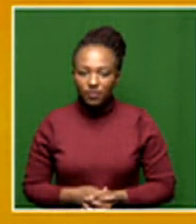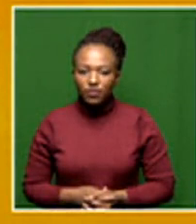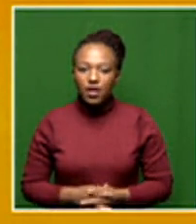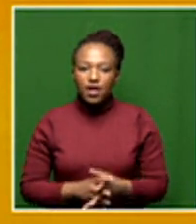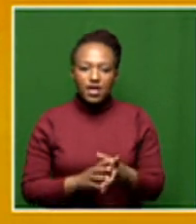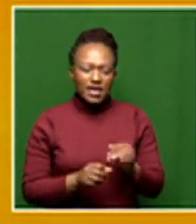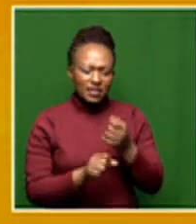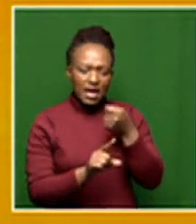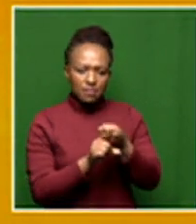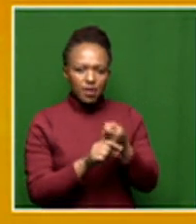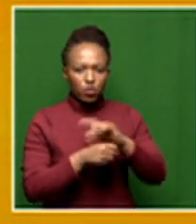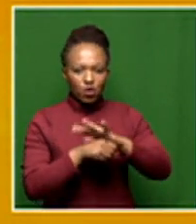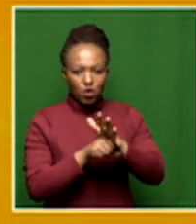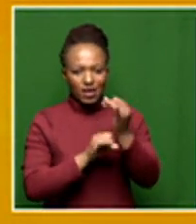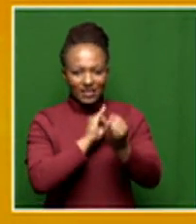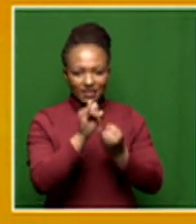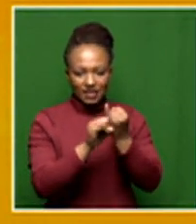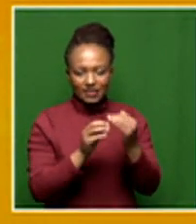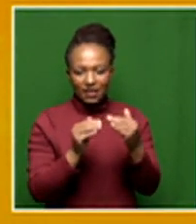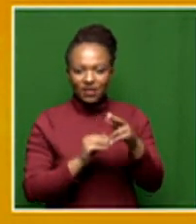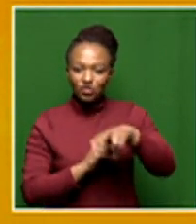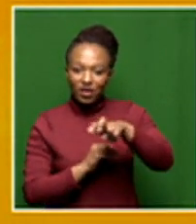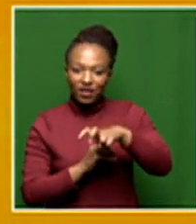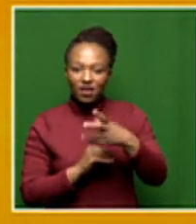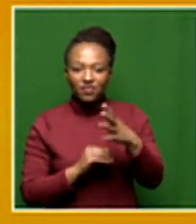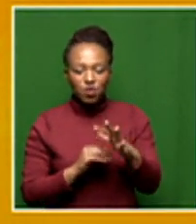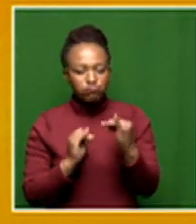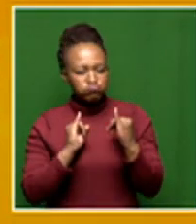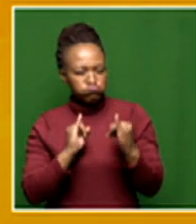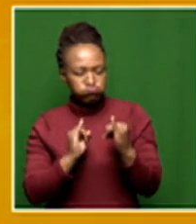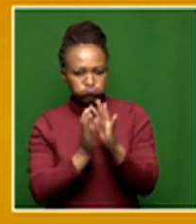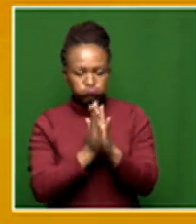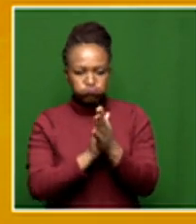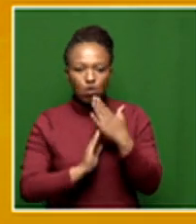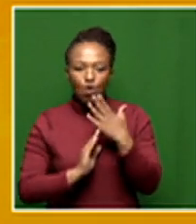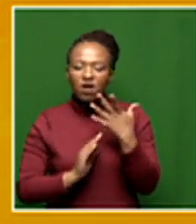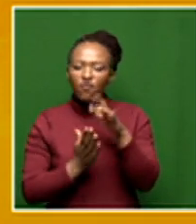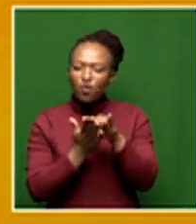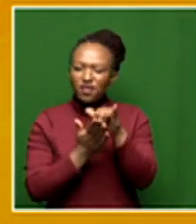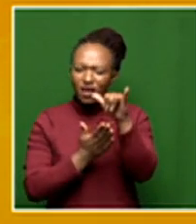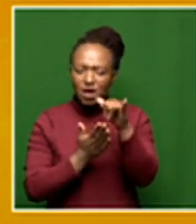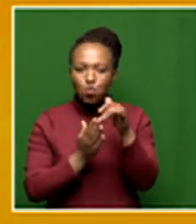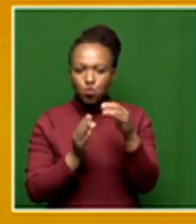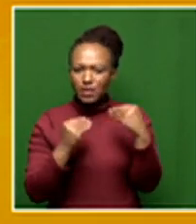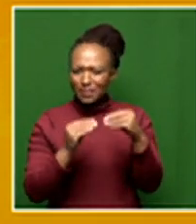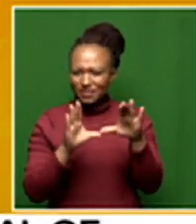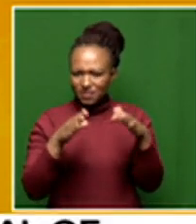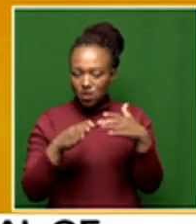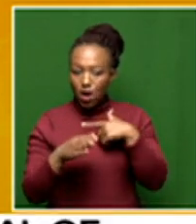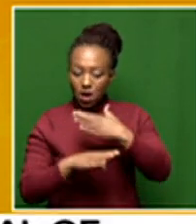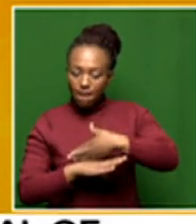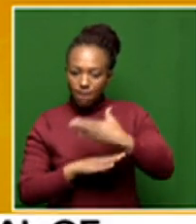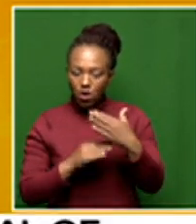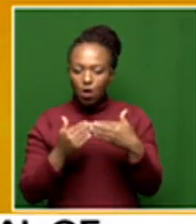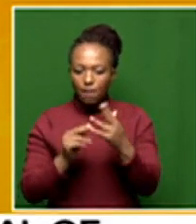Well, the impact of COVID-19 on international travel has had a devastating effect on the airline industry. And with our borders